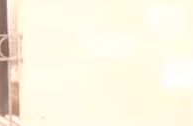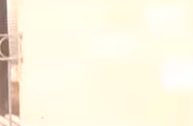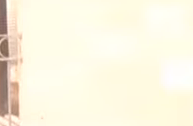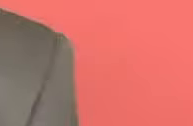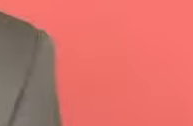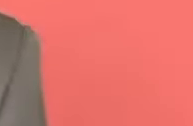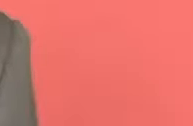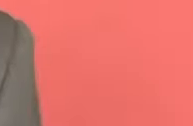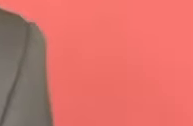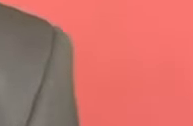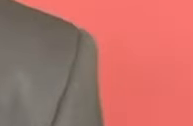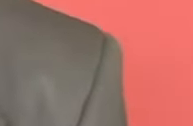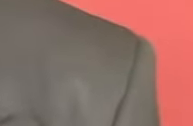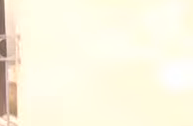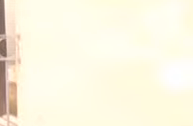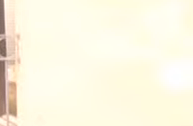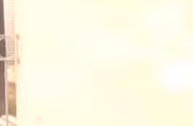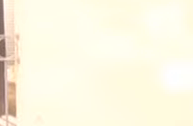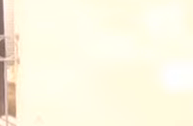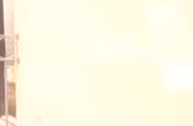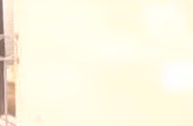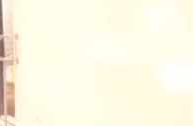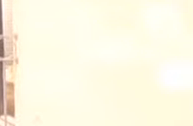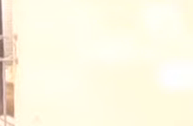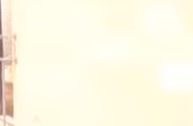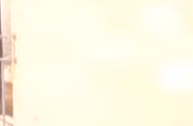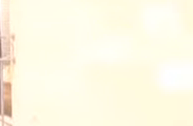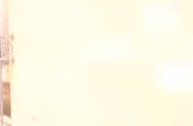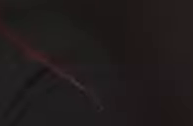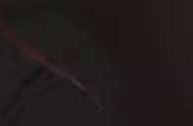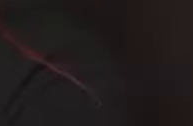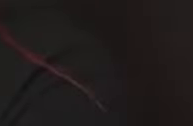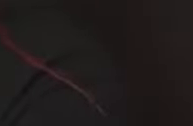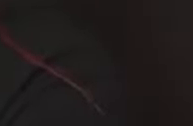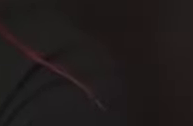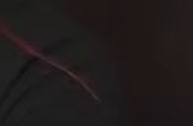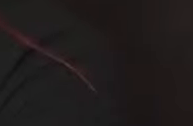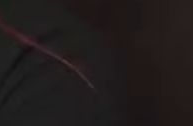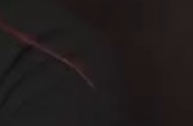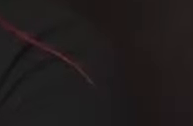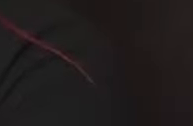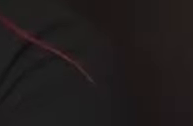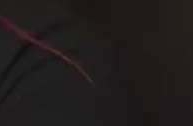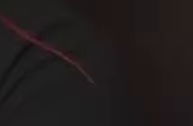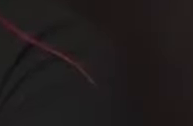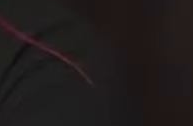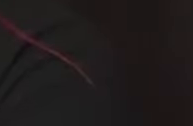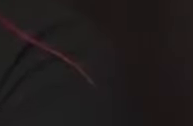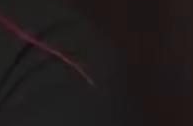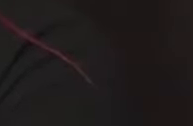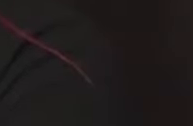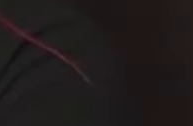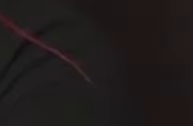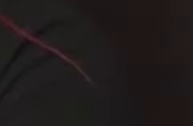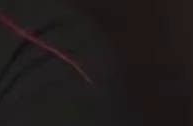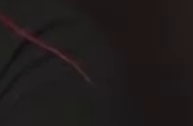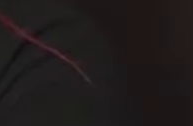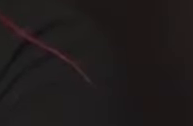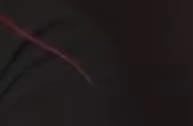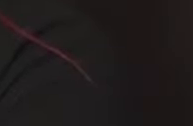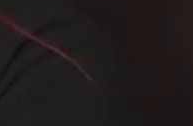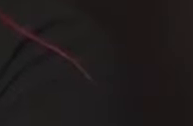tunajua mimi naye. Unamaanishaje? See the fact that mamake alitoroka. I have a lot of things in my mind, and your name is the least of my